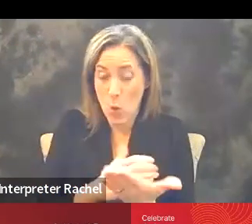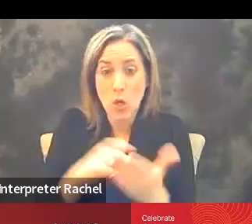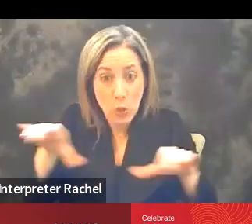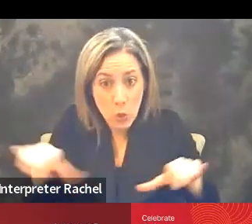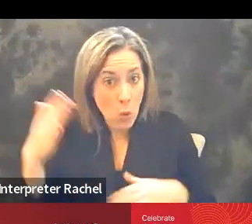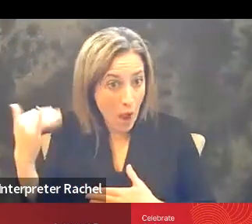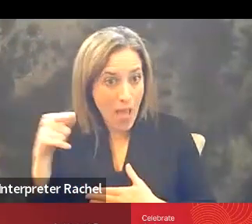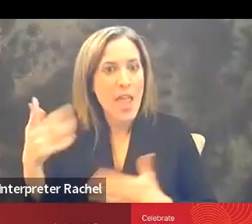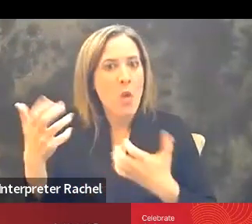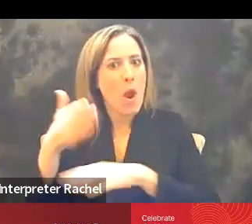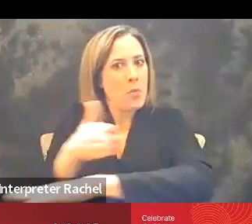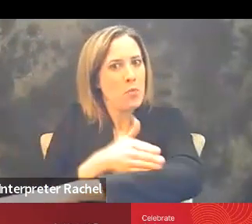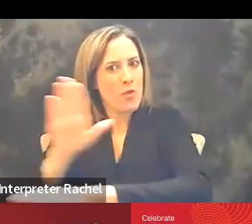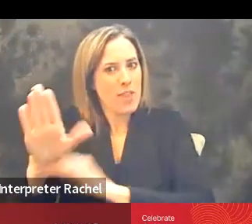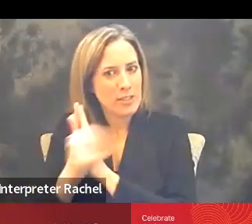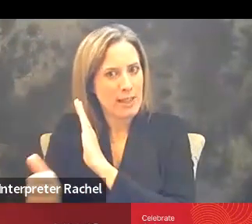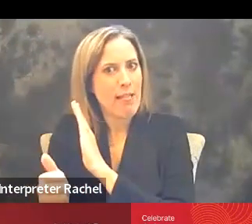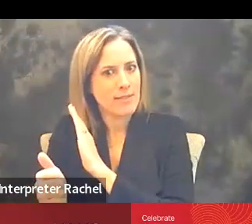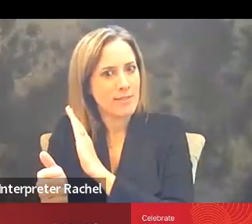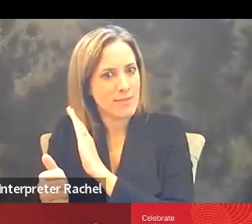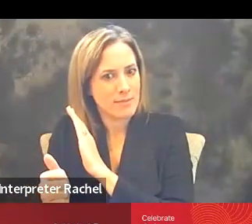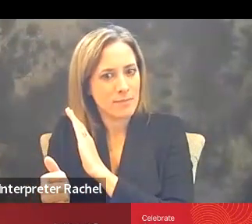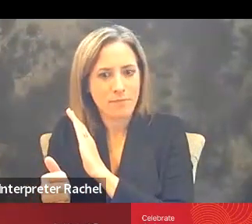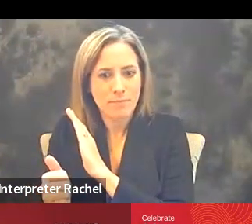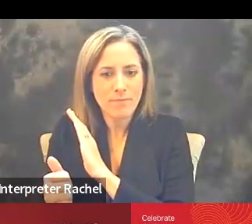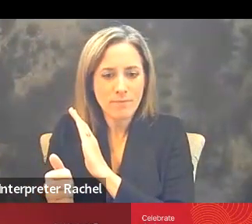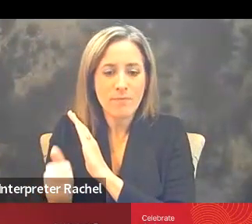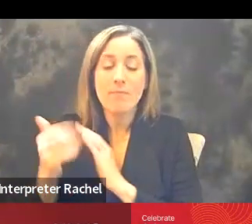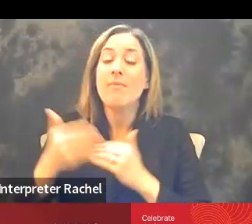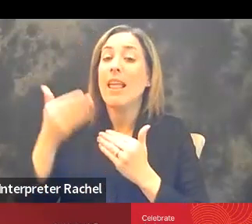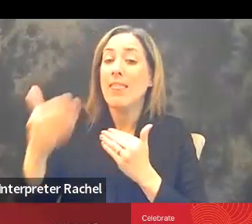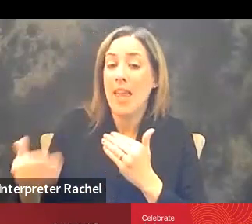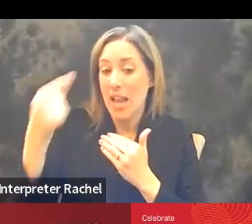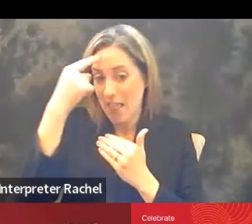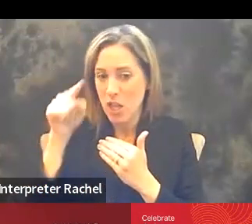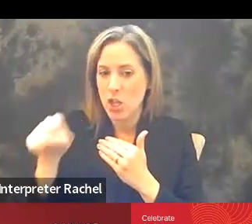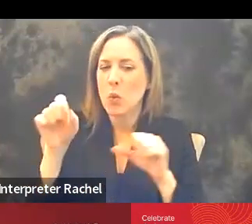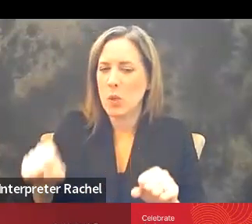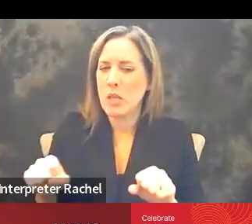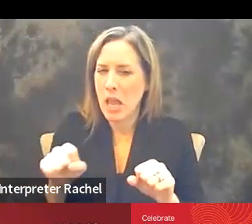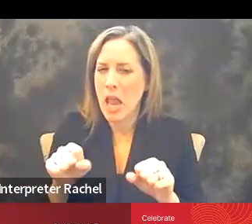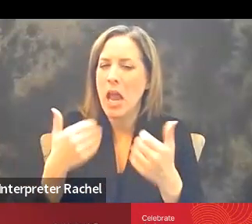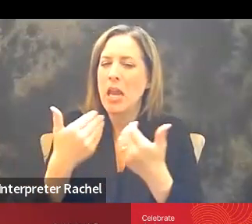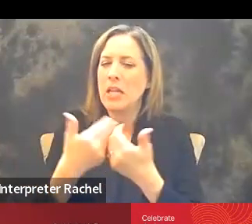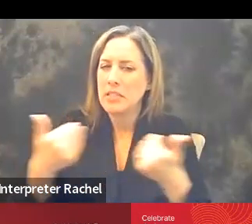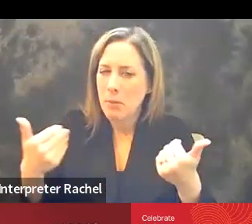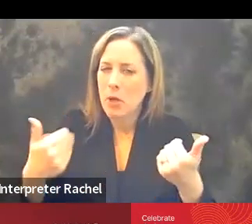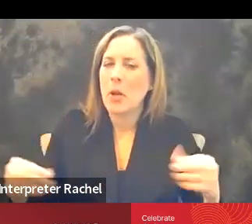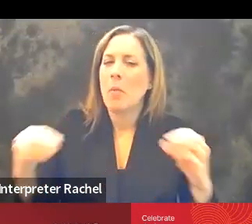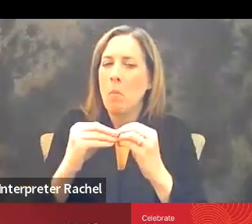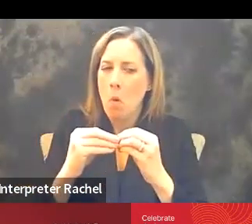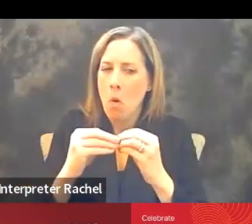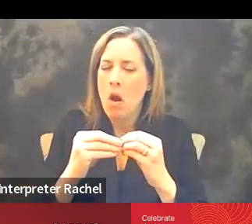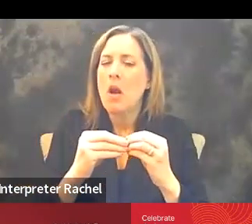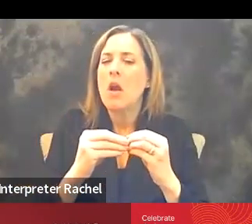to improve on their skills. And I think, that then I think you can kind of augment that. But I think that the key is